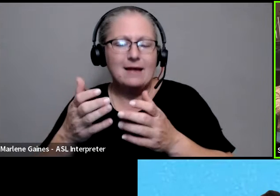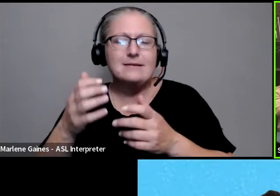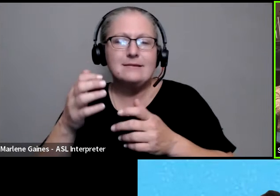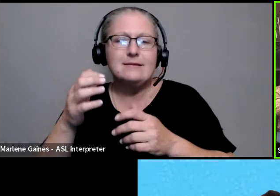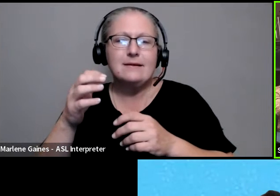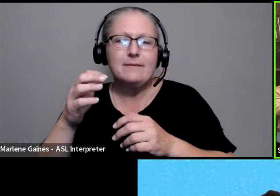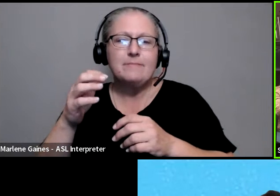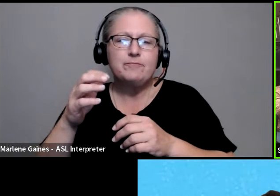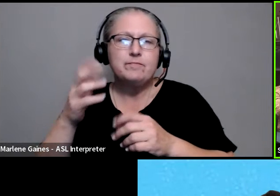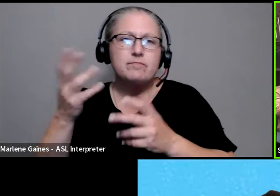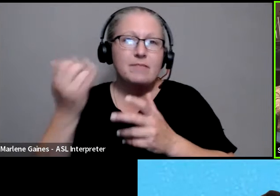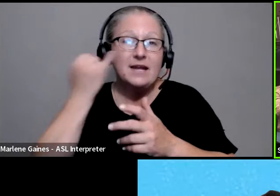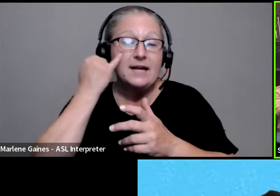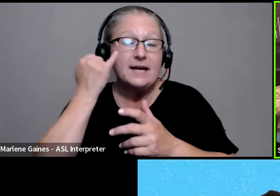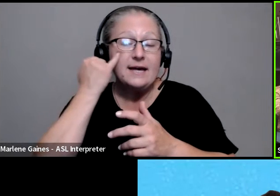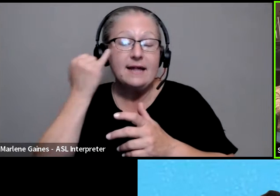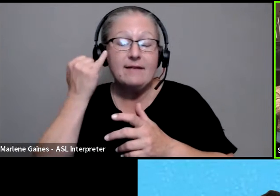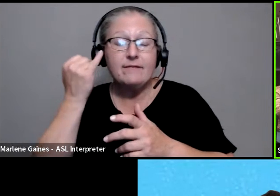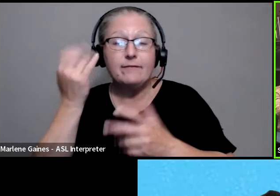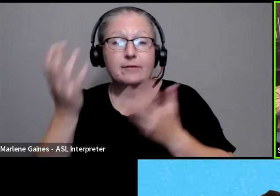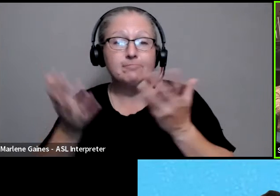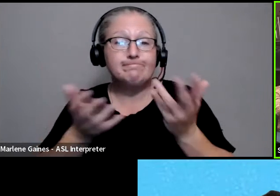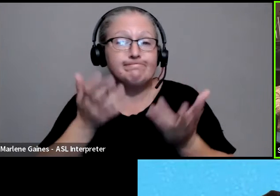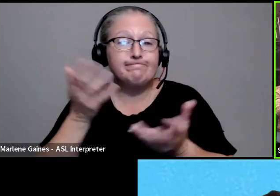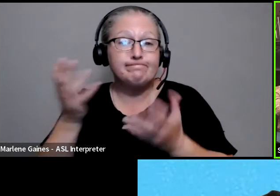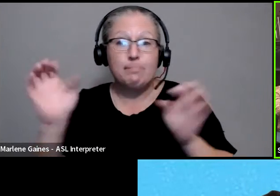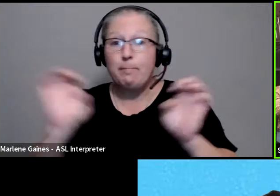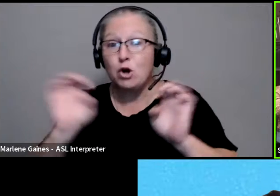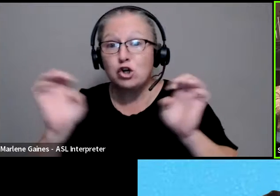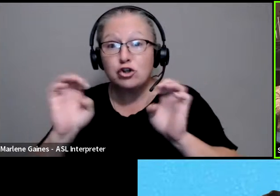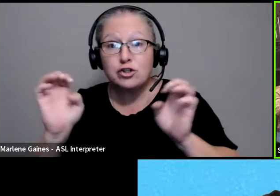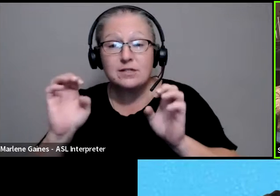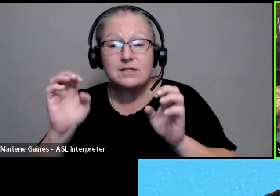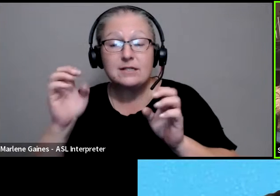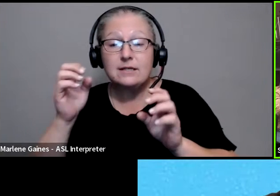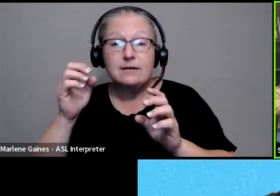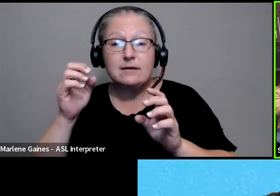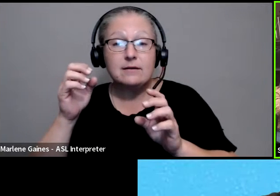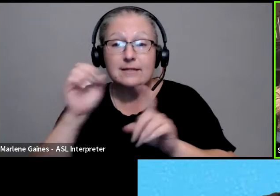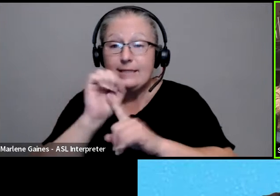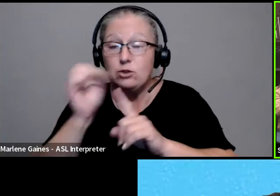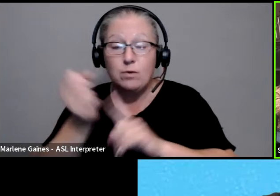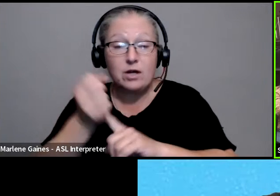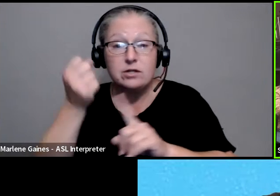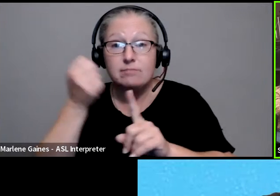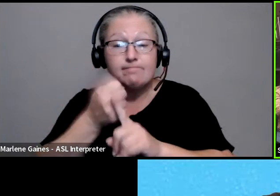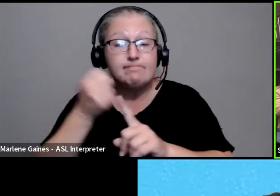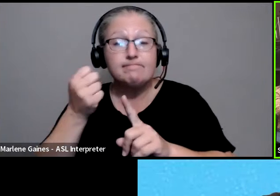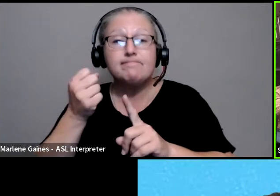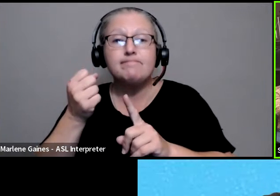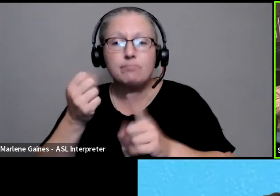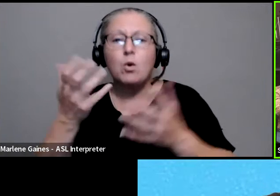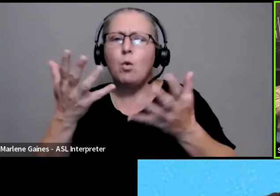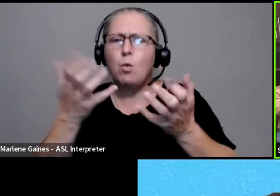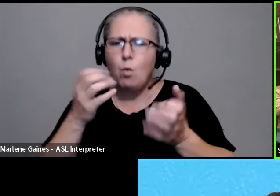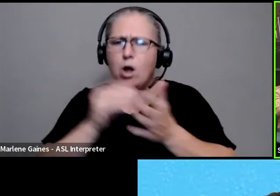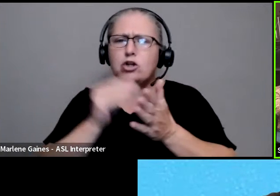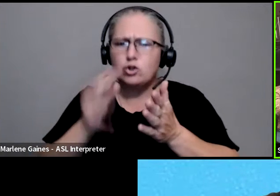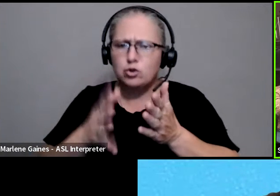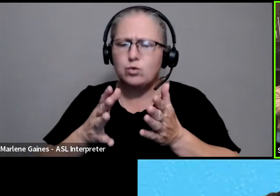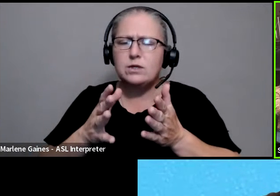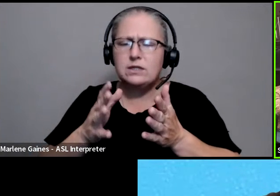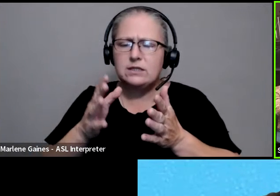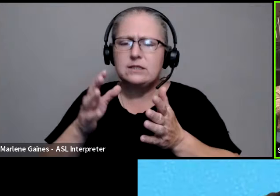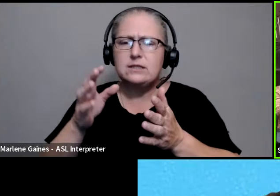say that if we were in an emergency situation, we would want students to